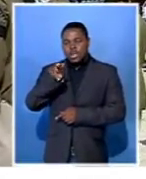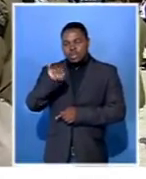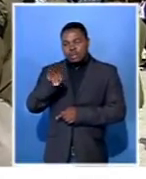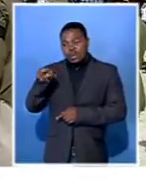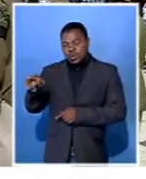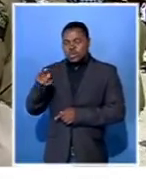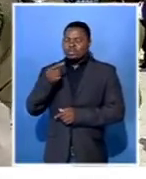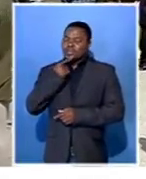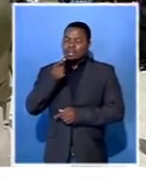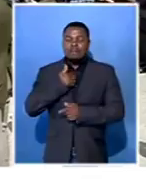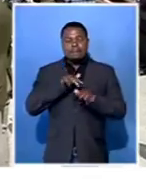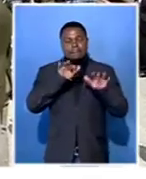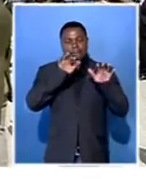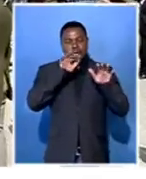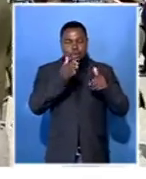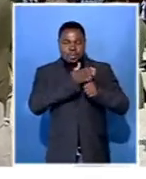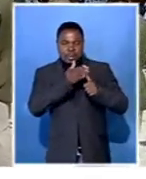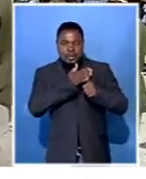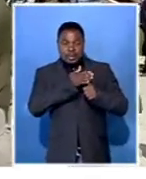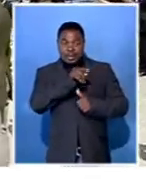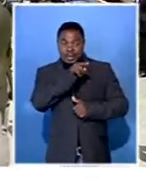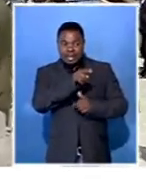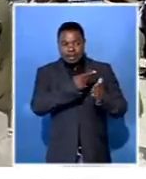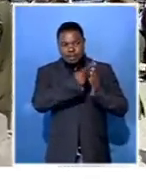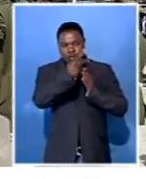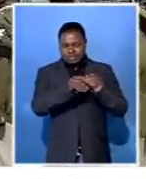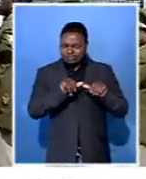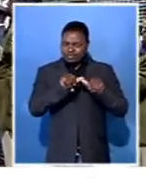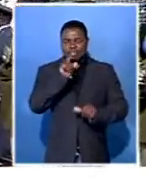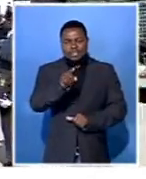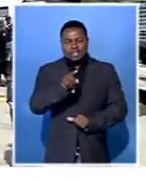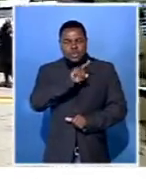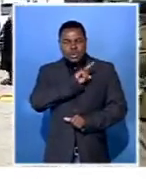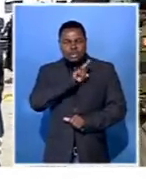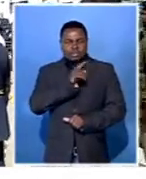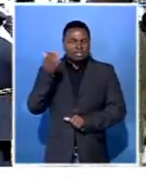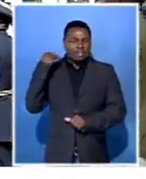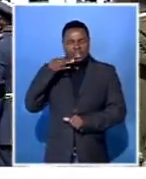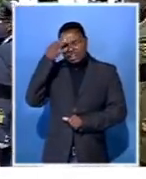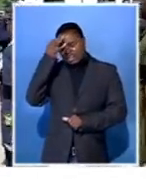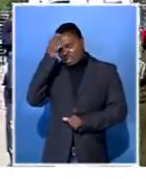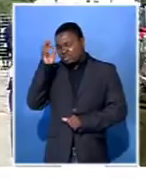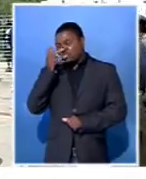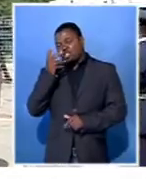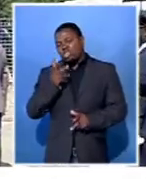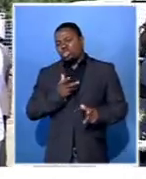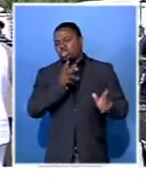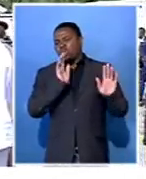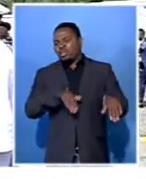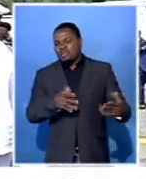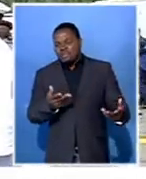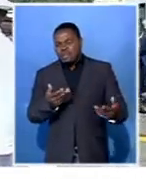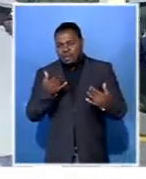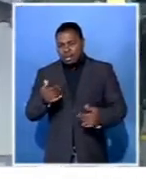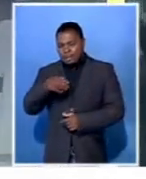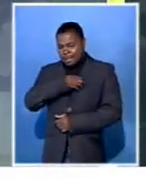the Batubili project that seemed to have been let go by the government. And the president also coming